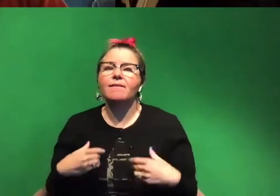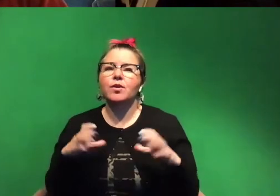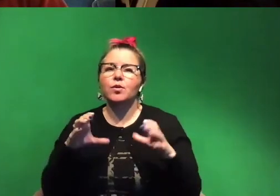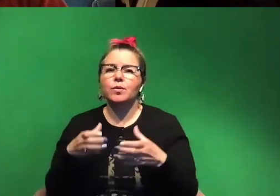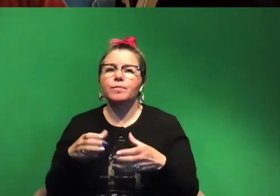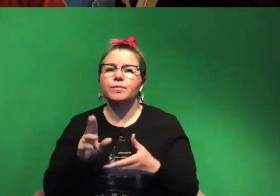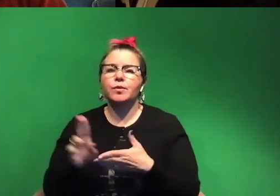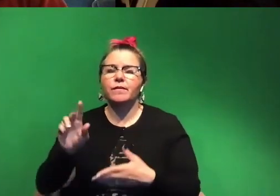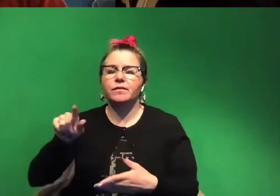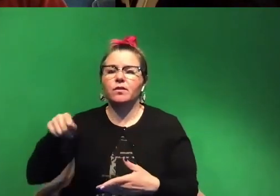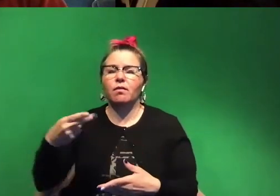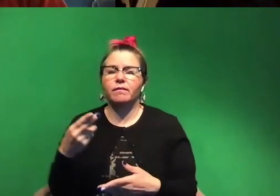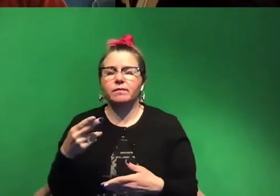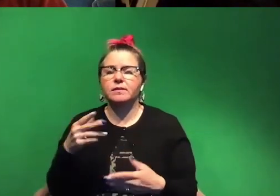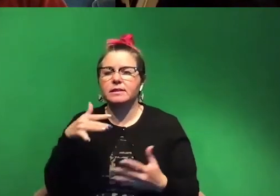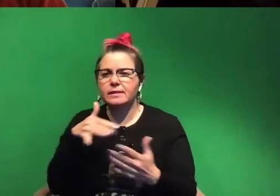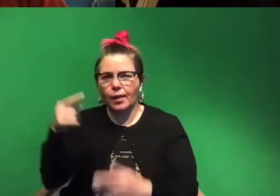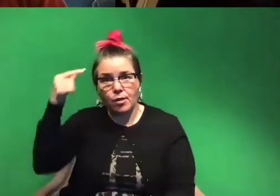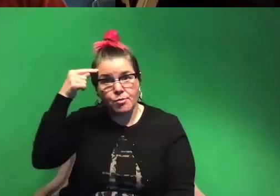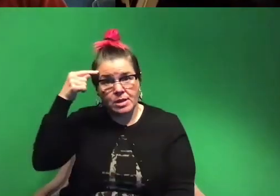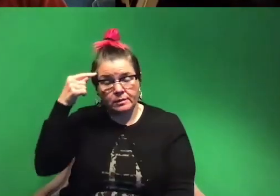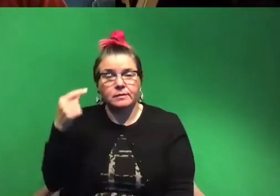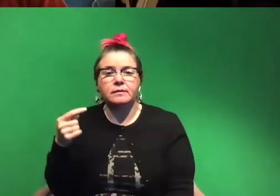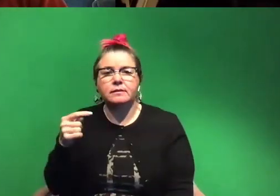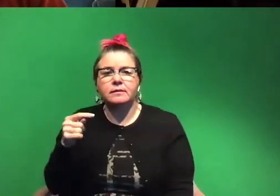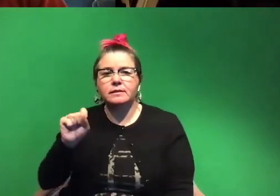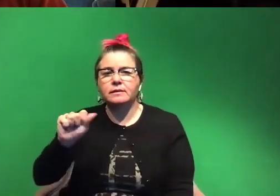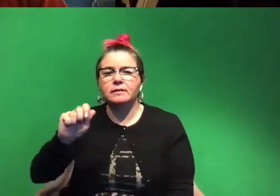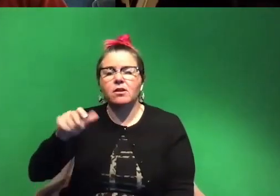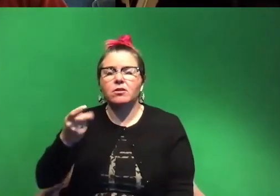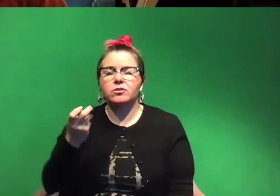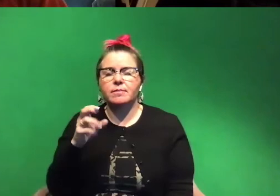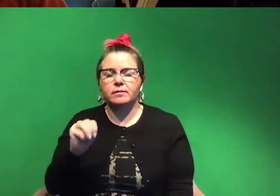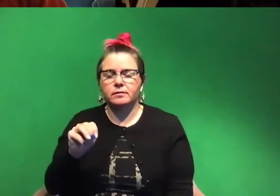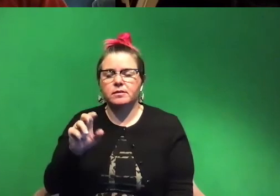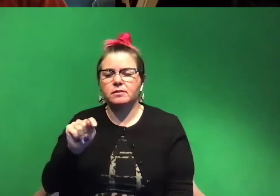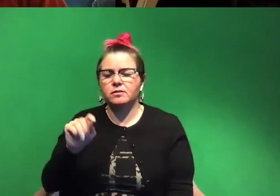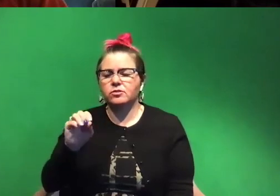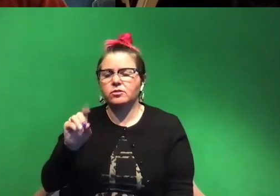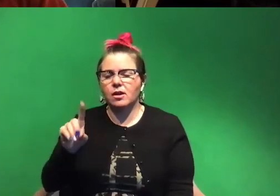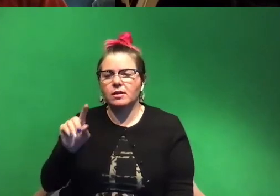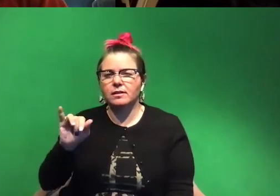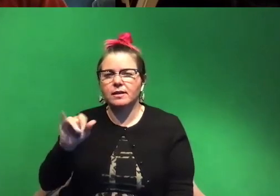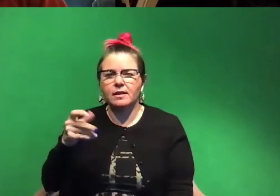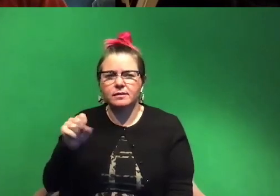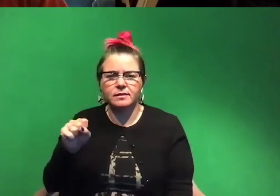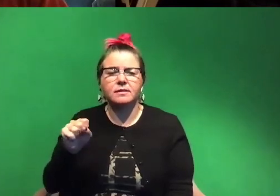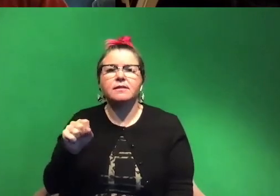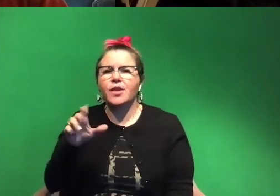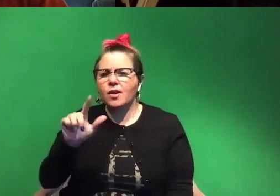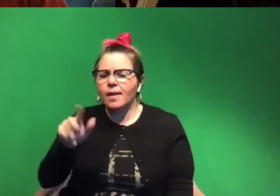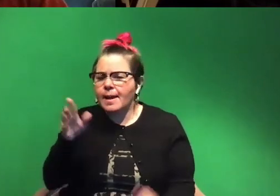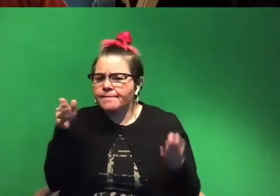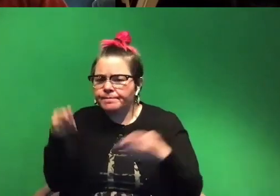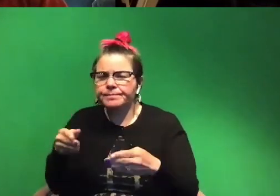of Guelph who is studying their brains. I believe Sarah Alderman and Todd Gillis, their lab has been looking a little bit at